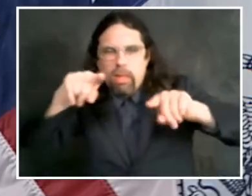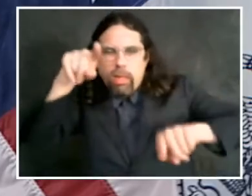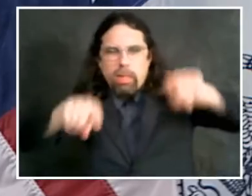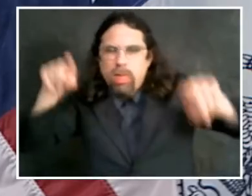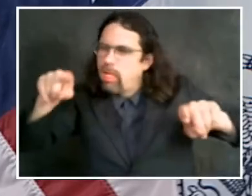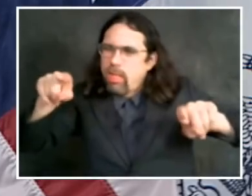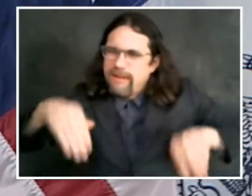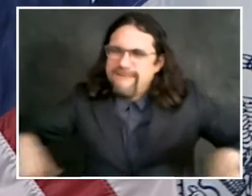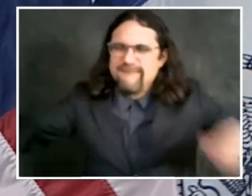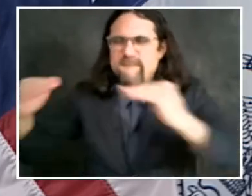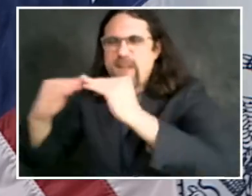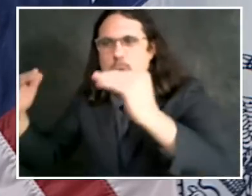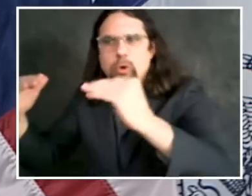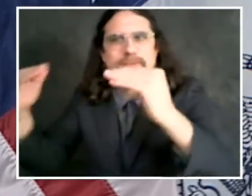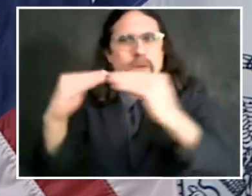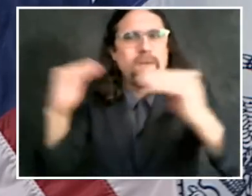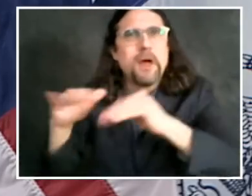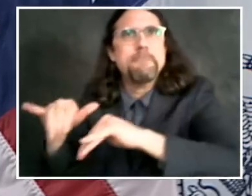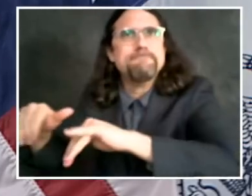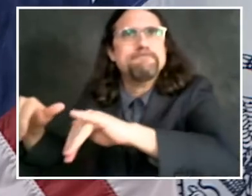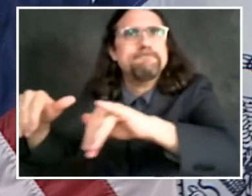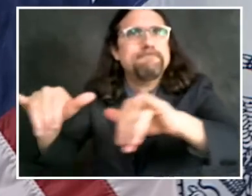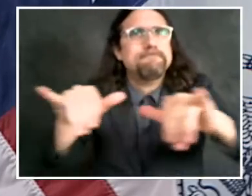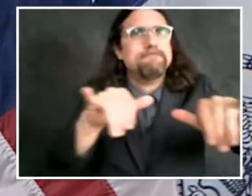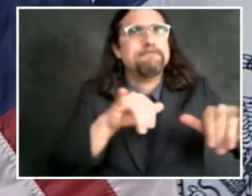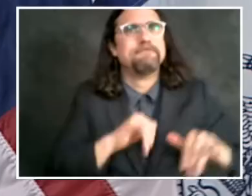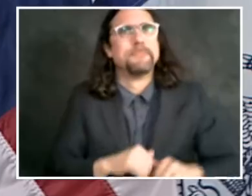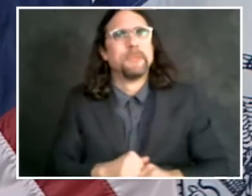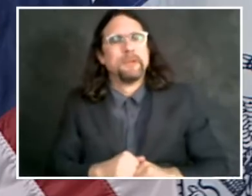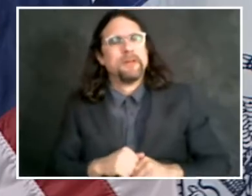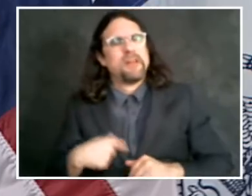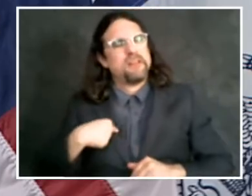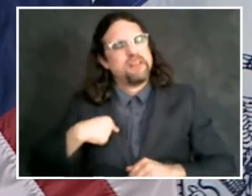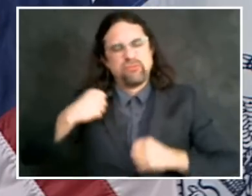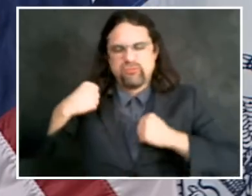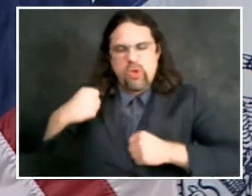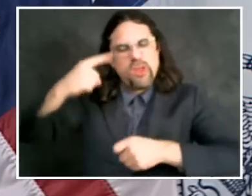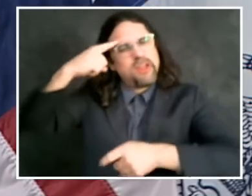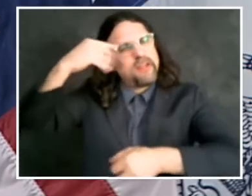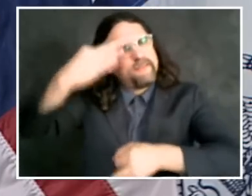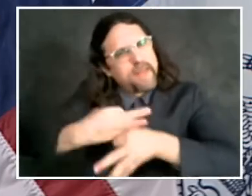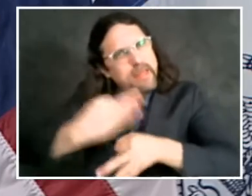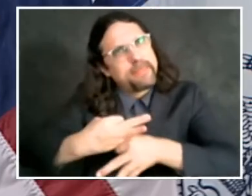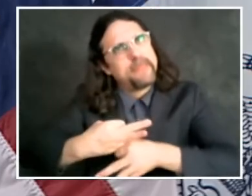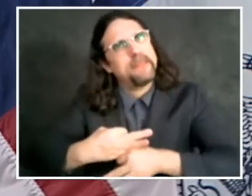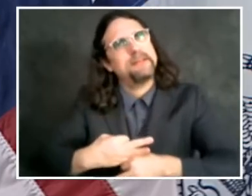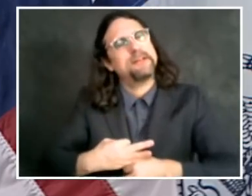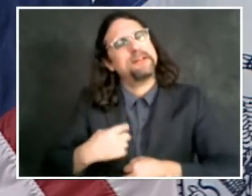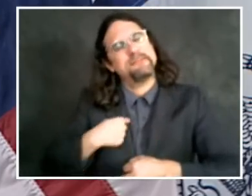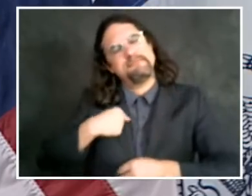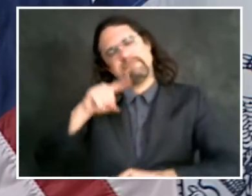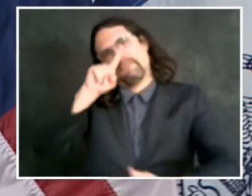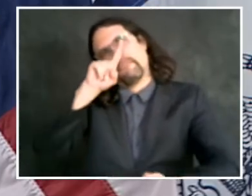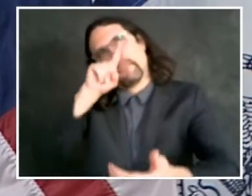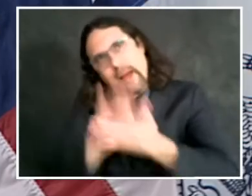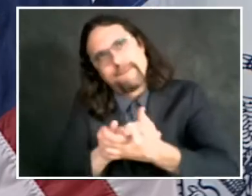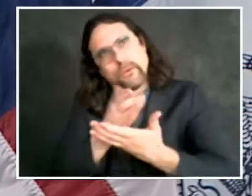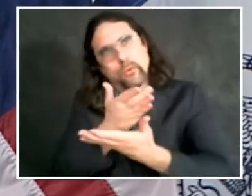So we know how to find a way. That's who we are, and we will find a way to beat this disease.